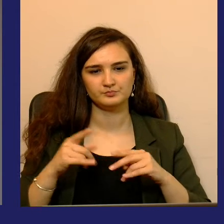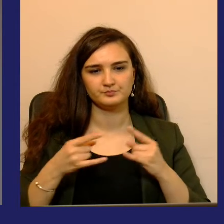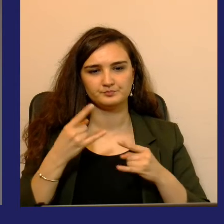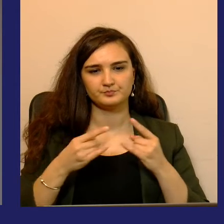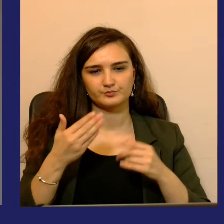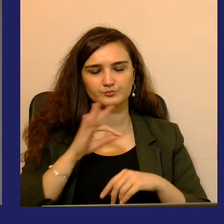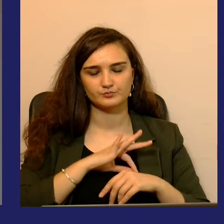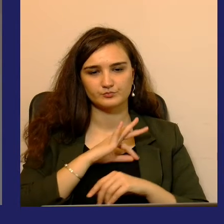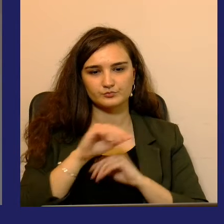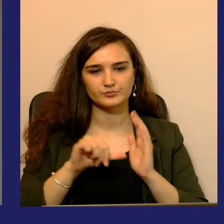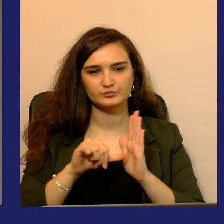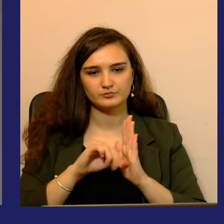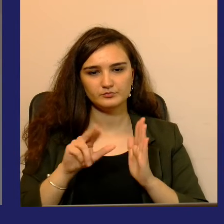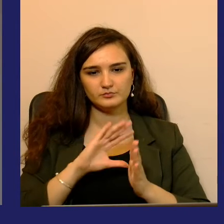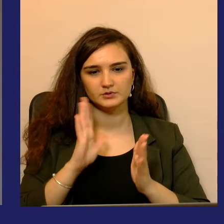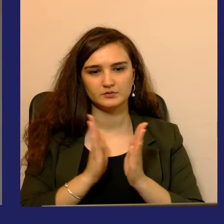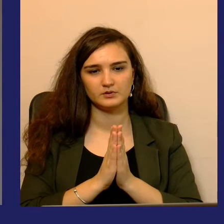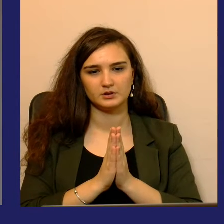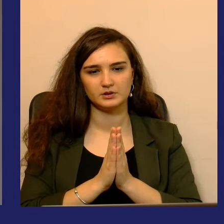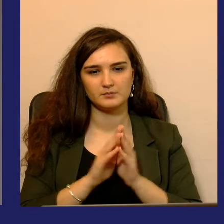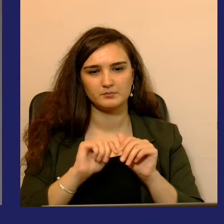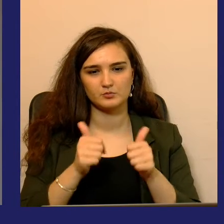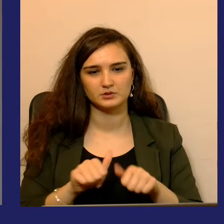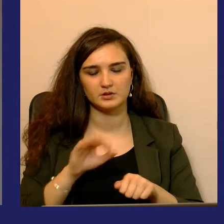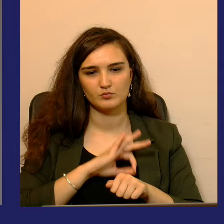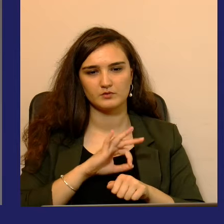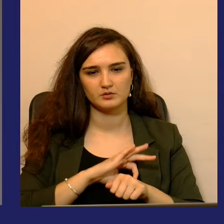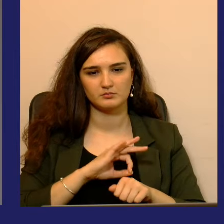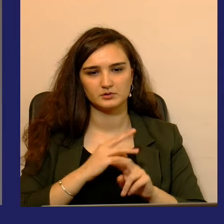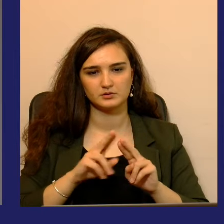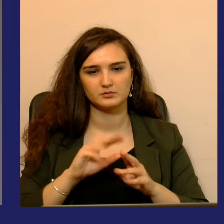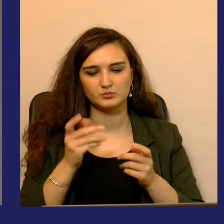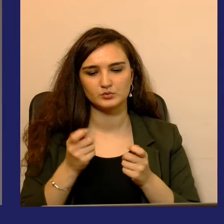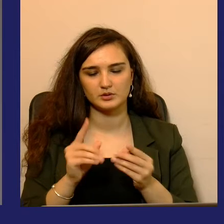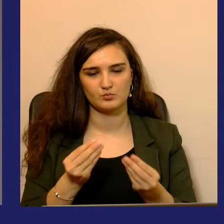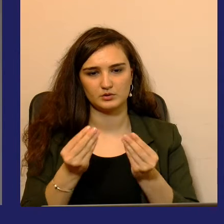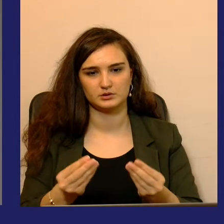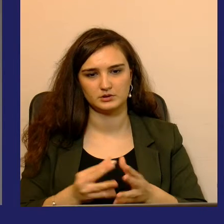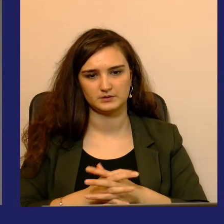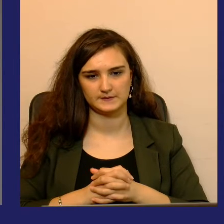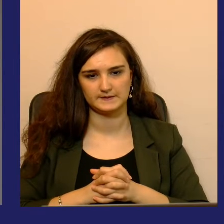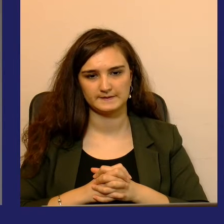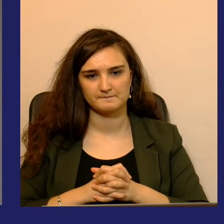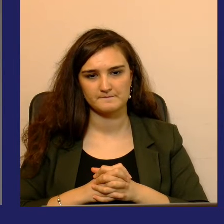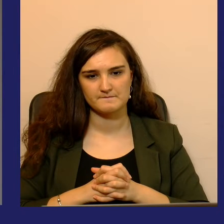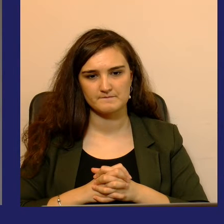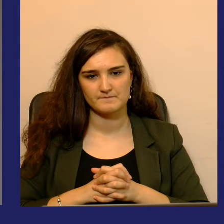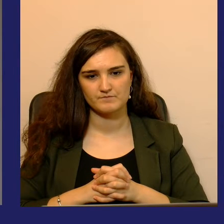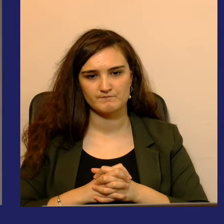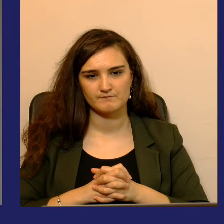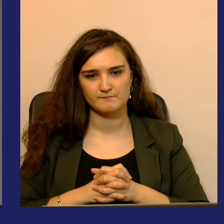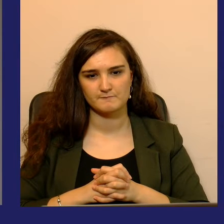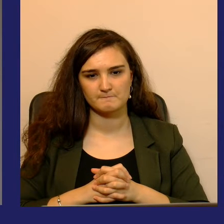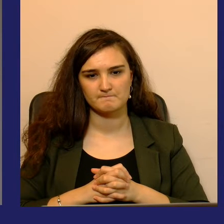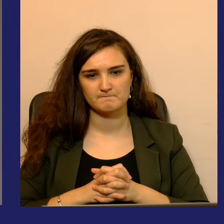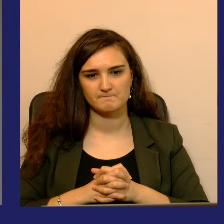electoral advantage. And then once you're in office, you've then got this incentive to kind of pay back, you know, the